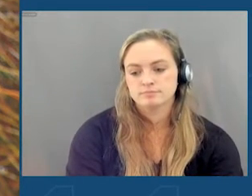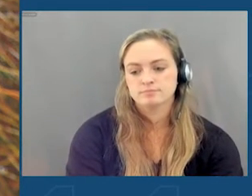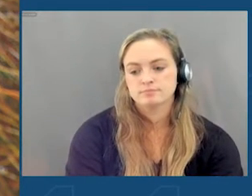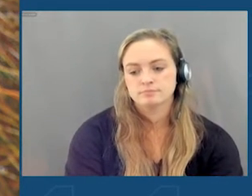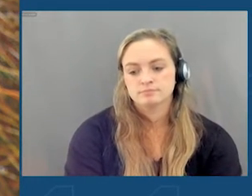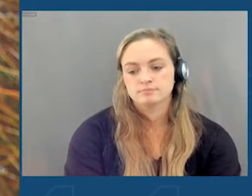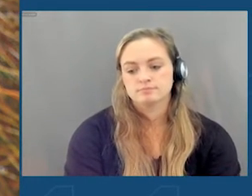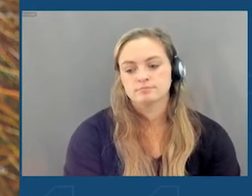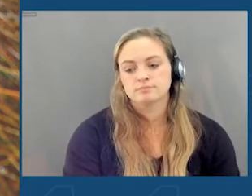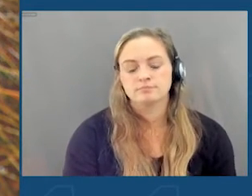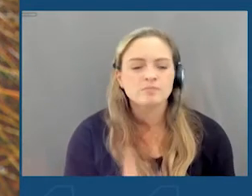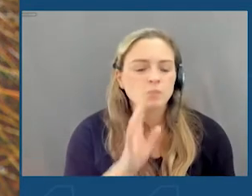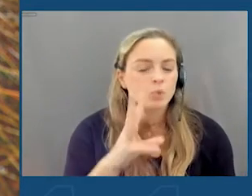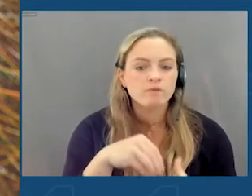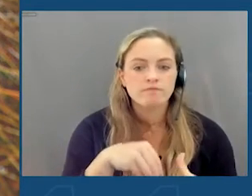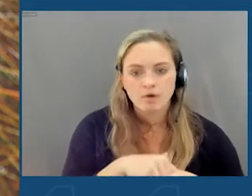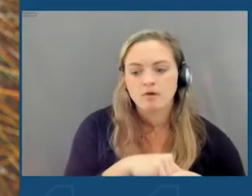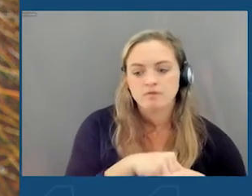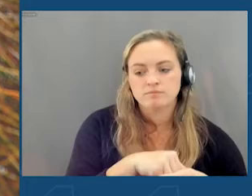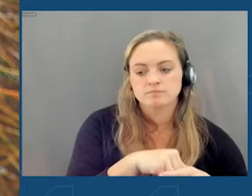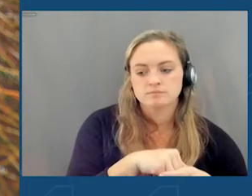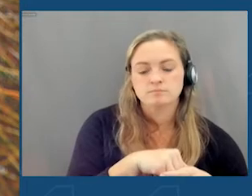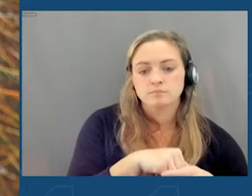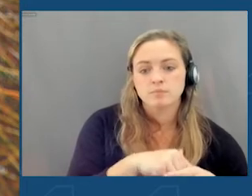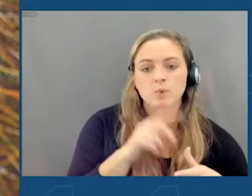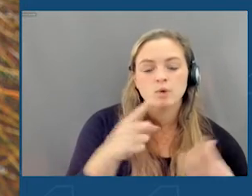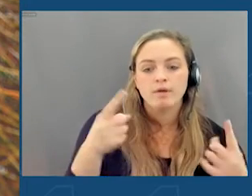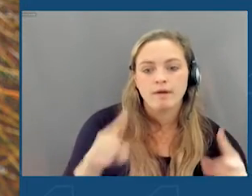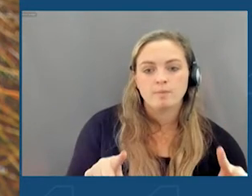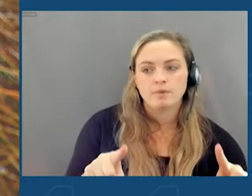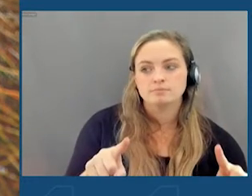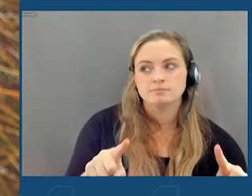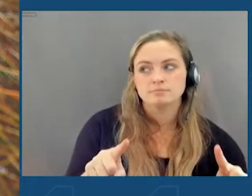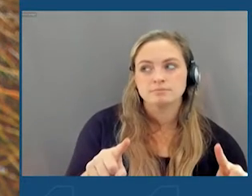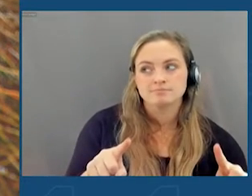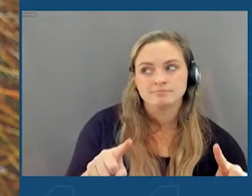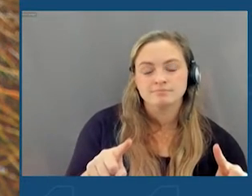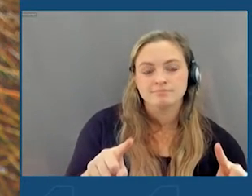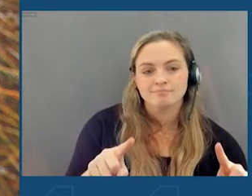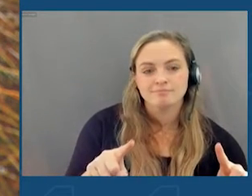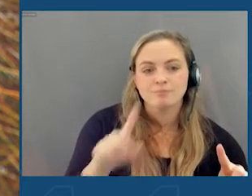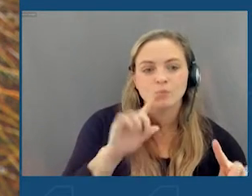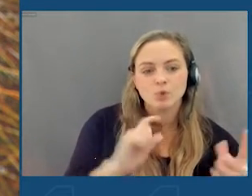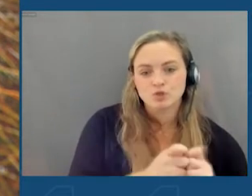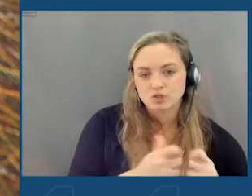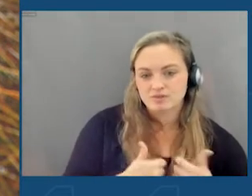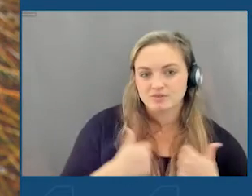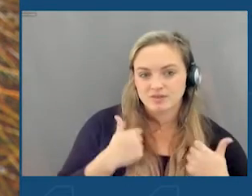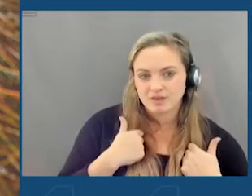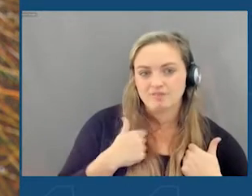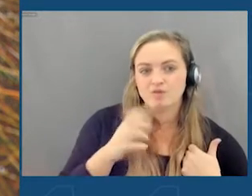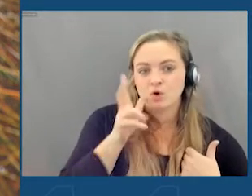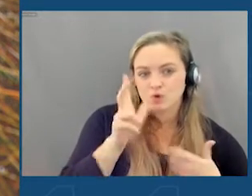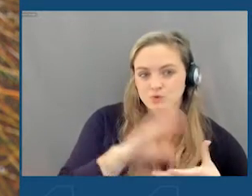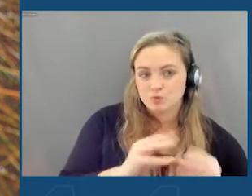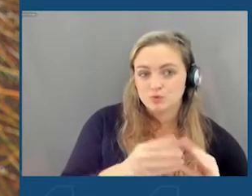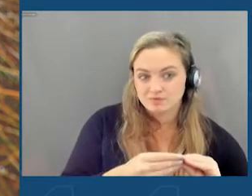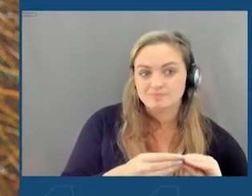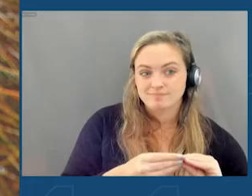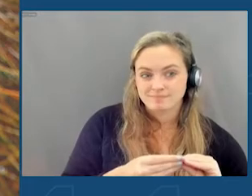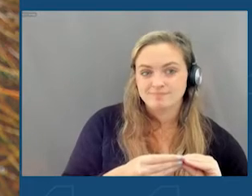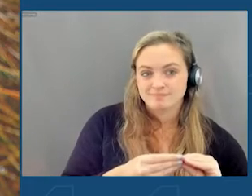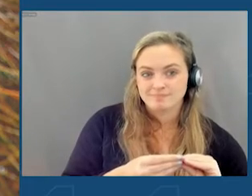everyone involved who has made this happen. This will truly change lives. I've heard their stories. We've all heard